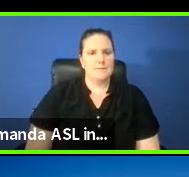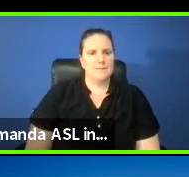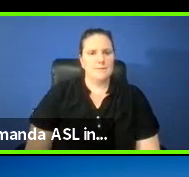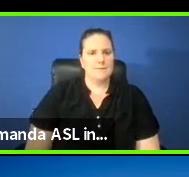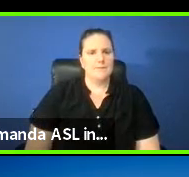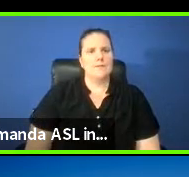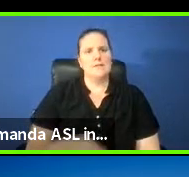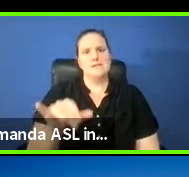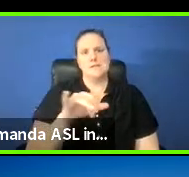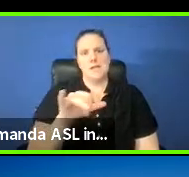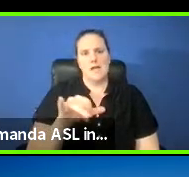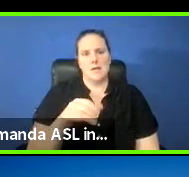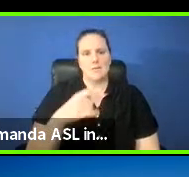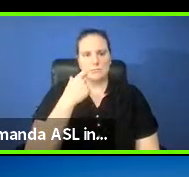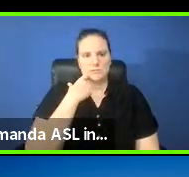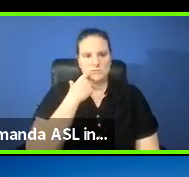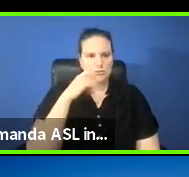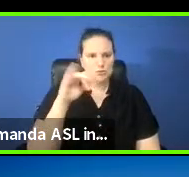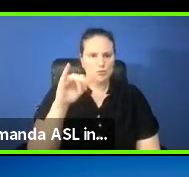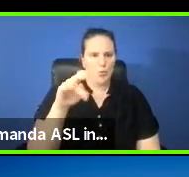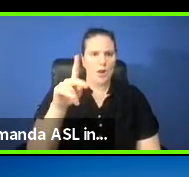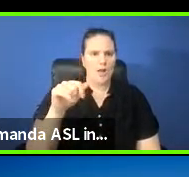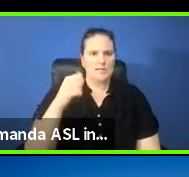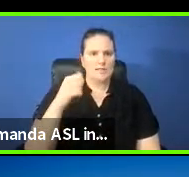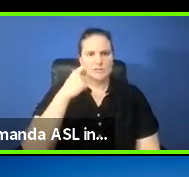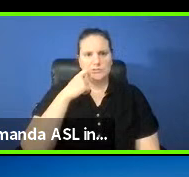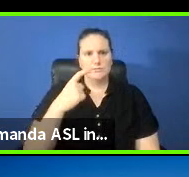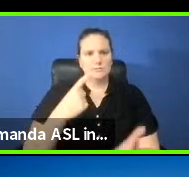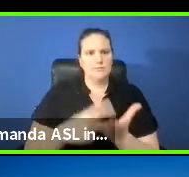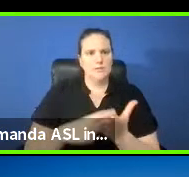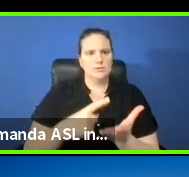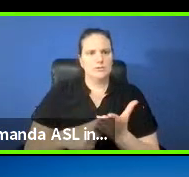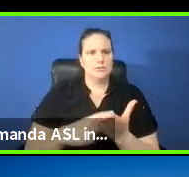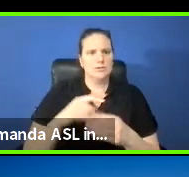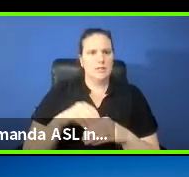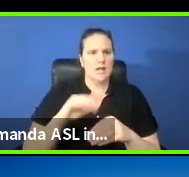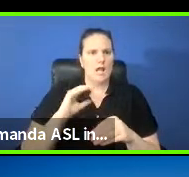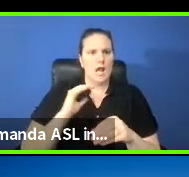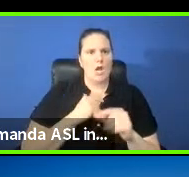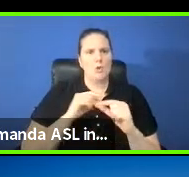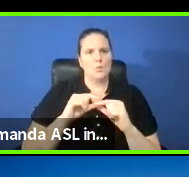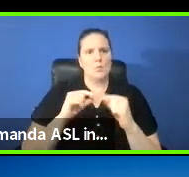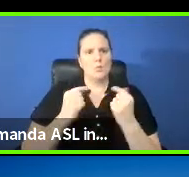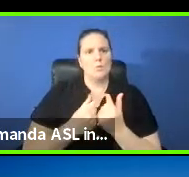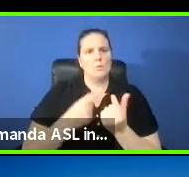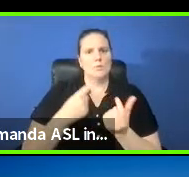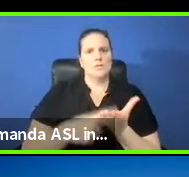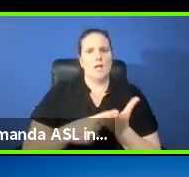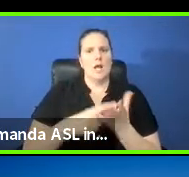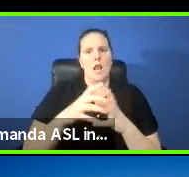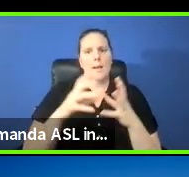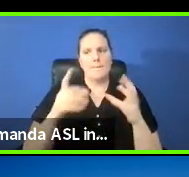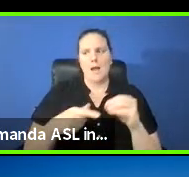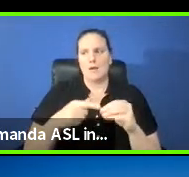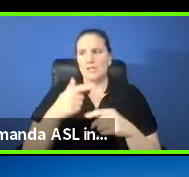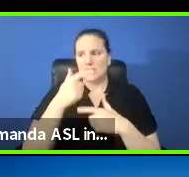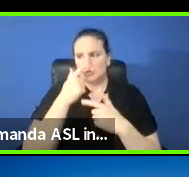Along the same lines as what Yolanda just brought up, in our group, we talked a lot about interest in